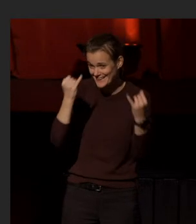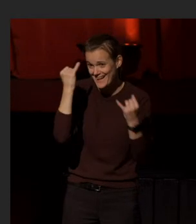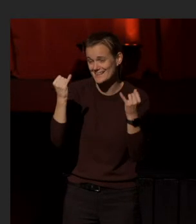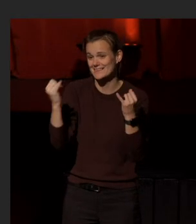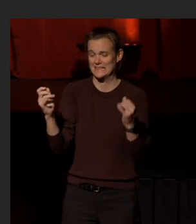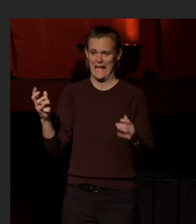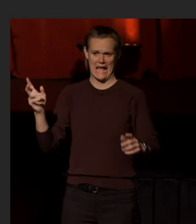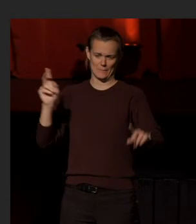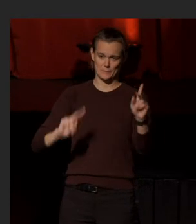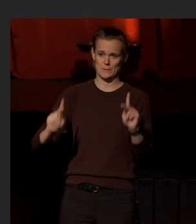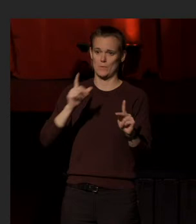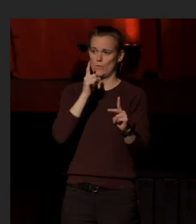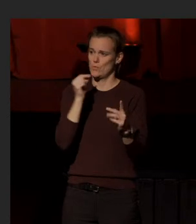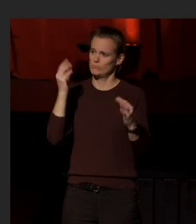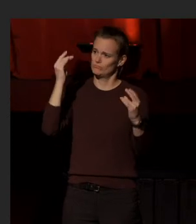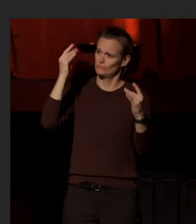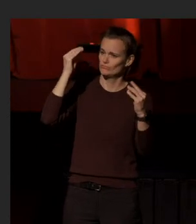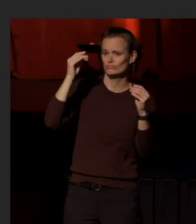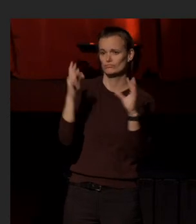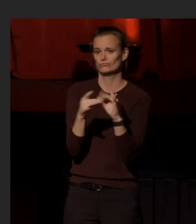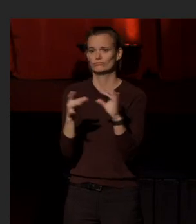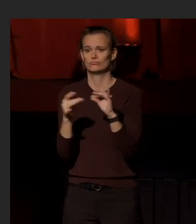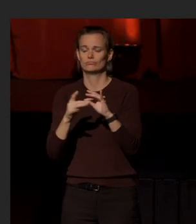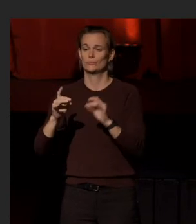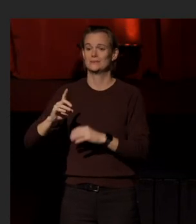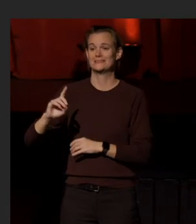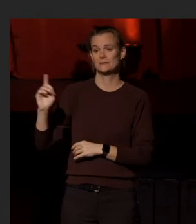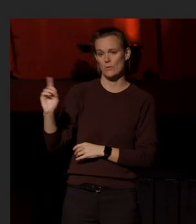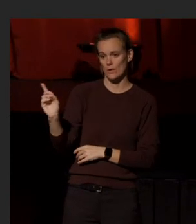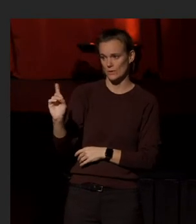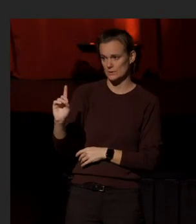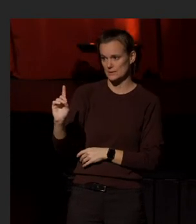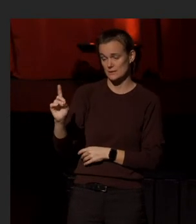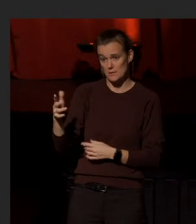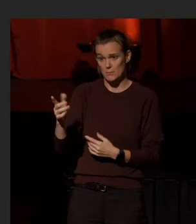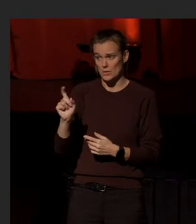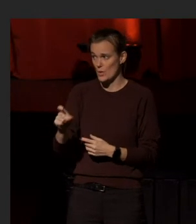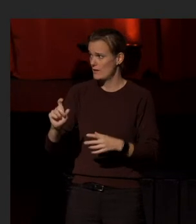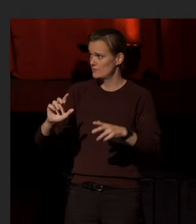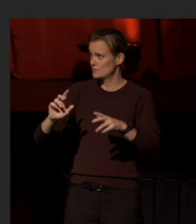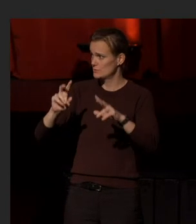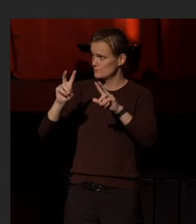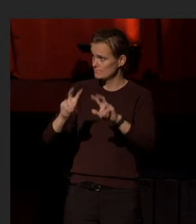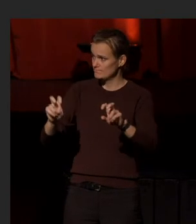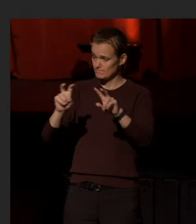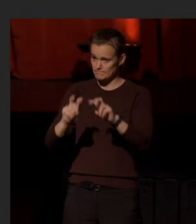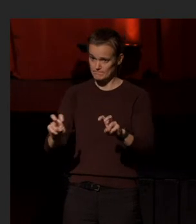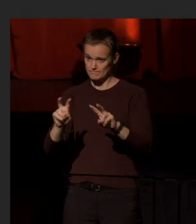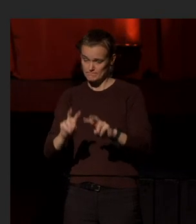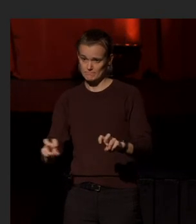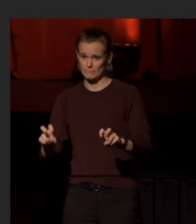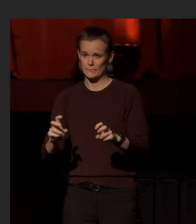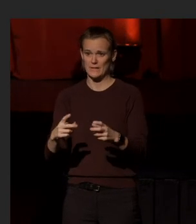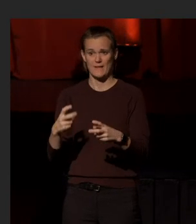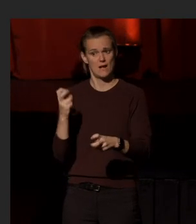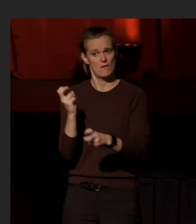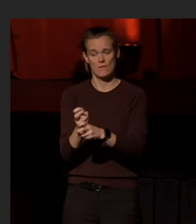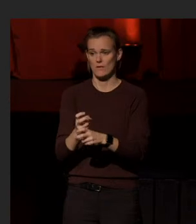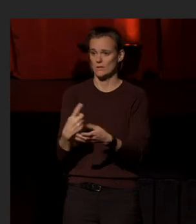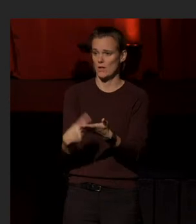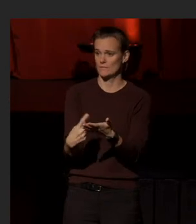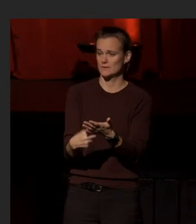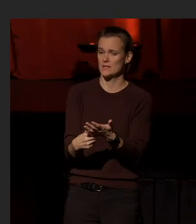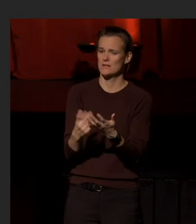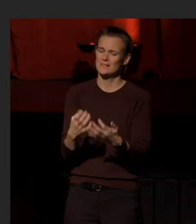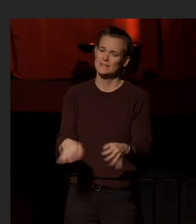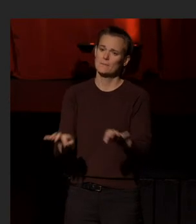democracy to understand and examine the difficult but necessary challenges that will ensure that democratic modes of thinking survive